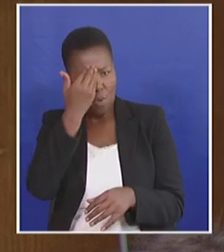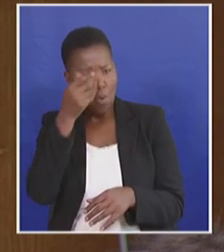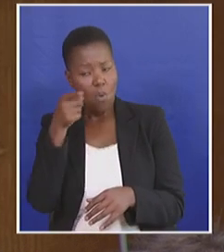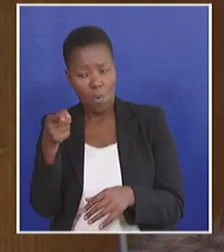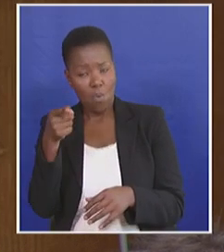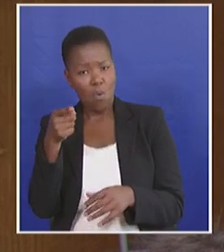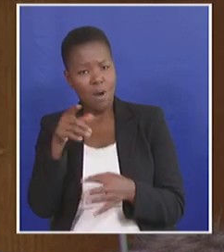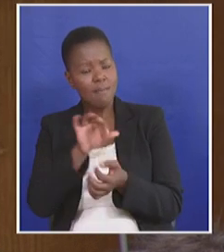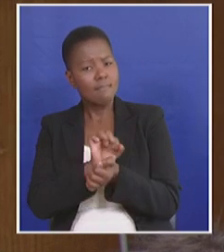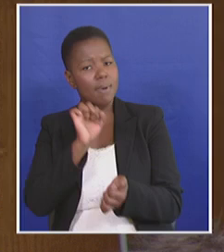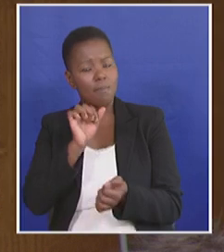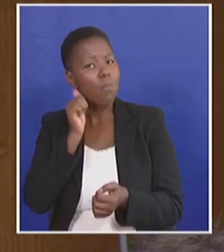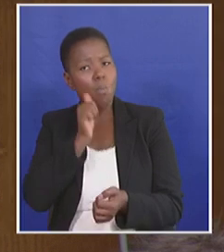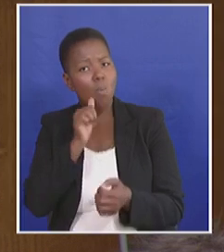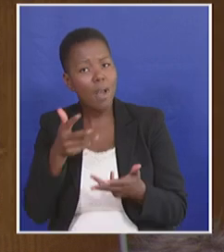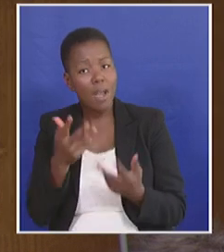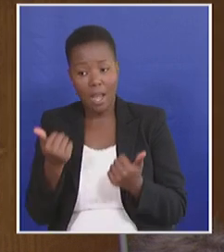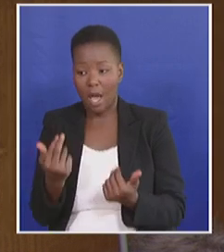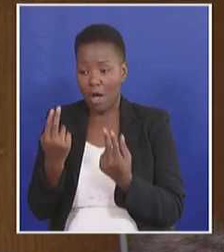Mutsamai. New conditions have been